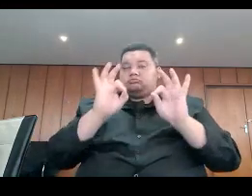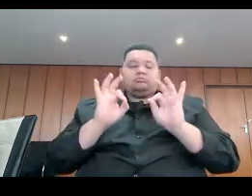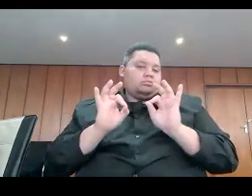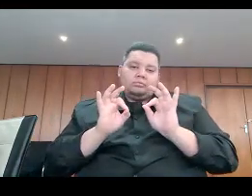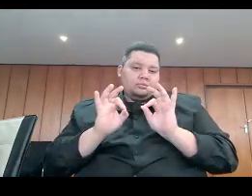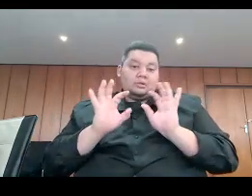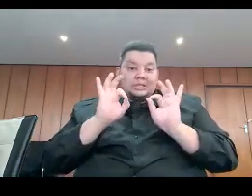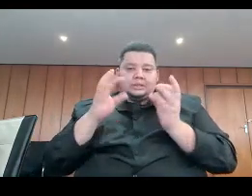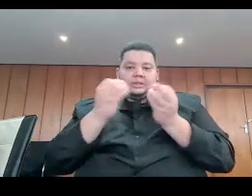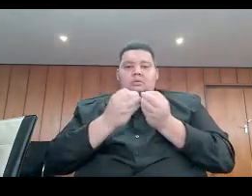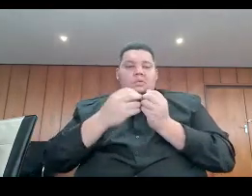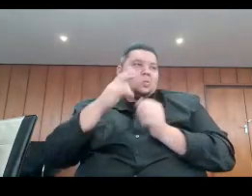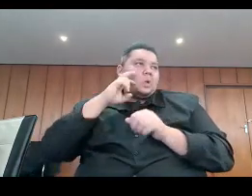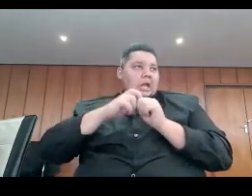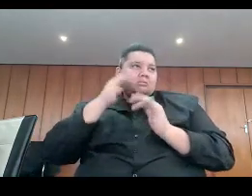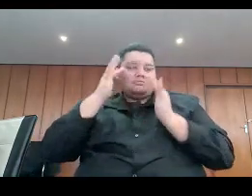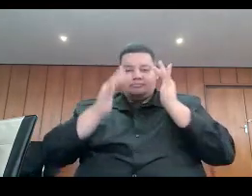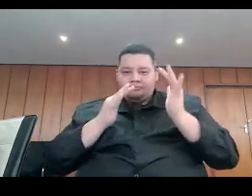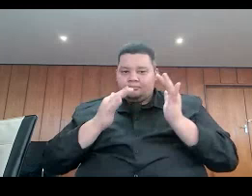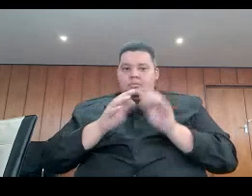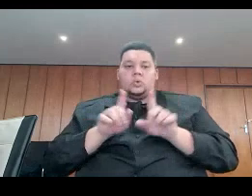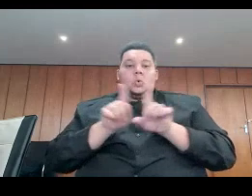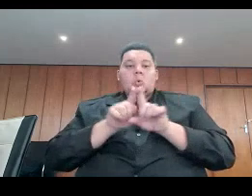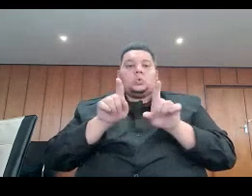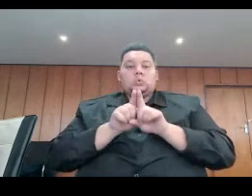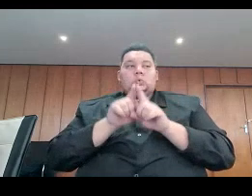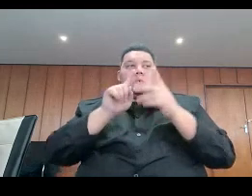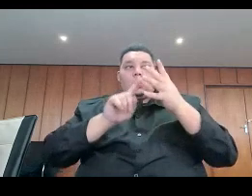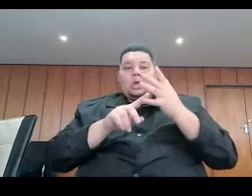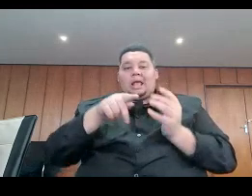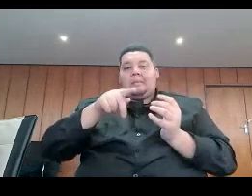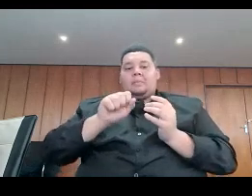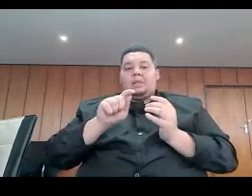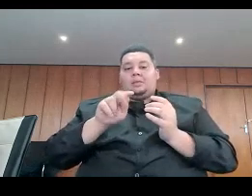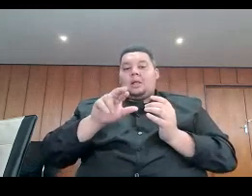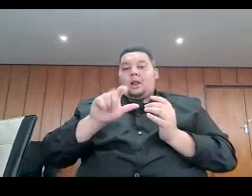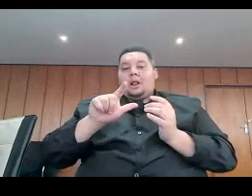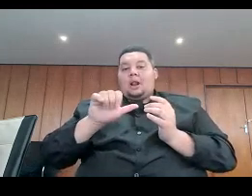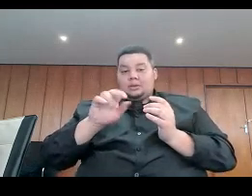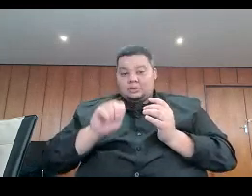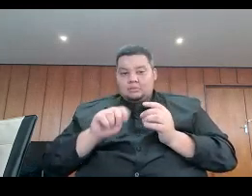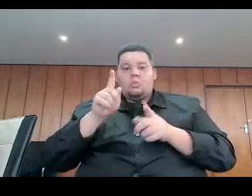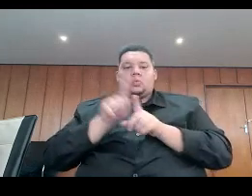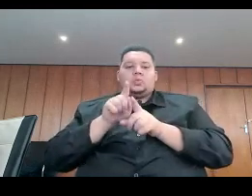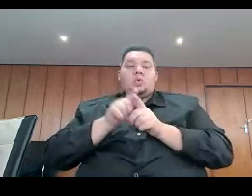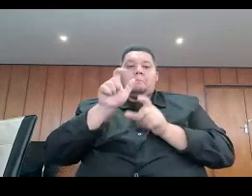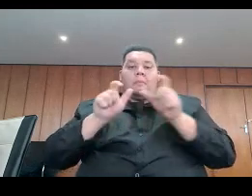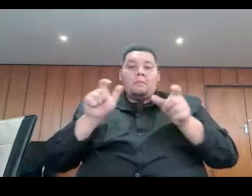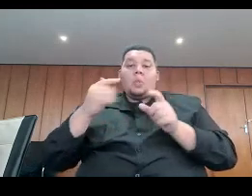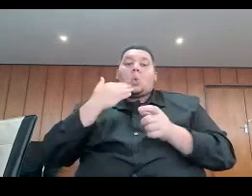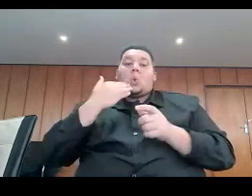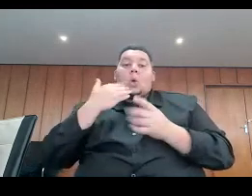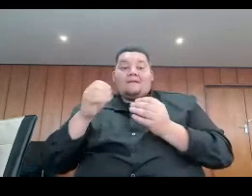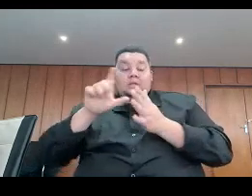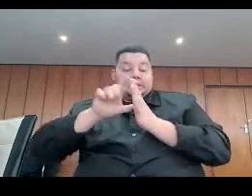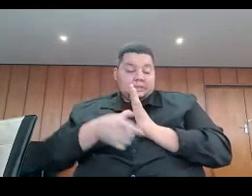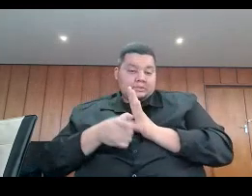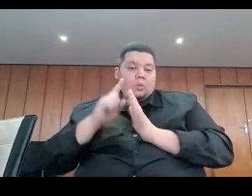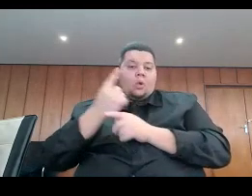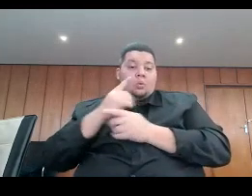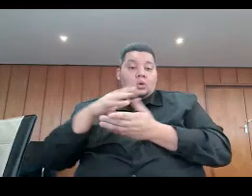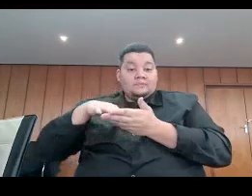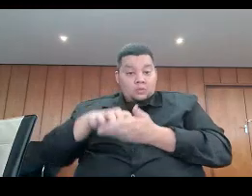something we need to consider. How we resist paternalism, positioning all people with disabilities as vulnerable, and then we